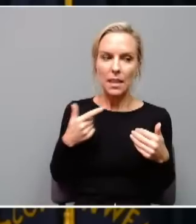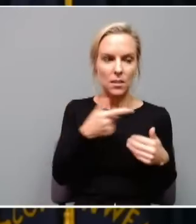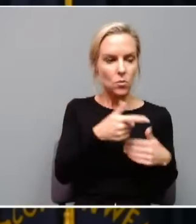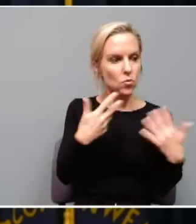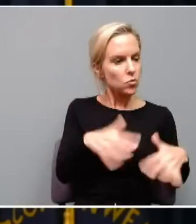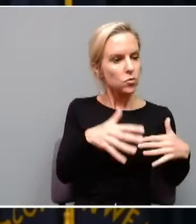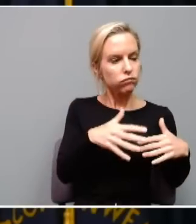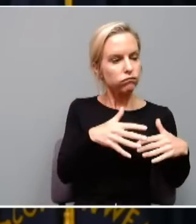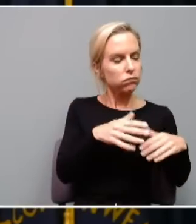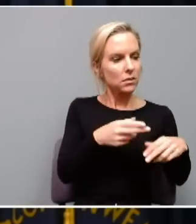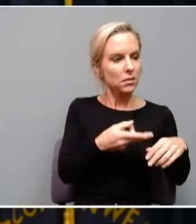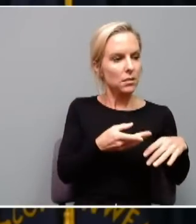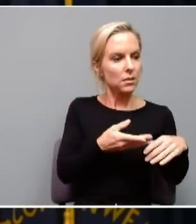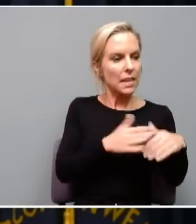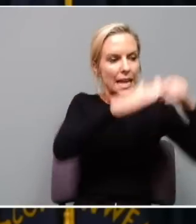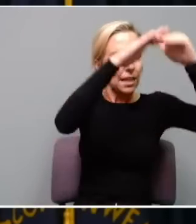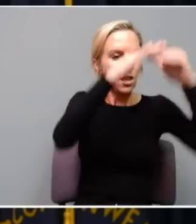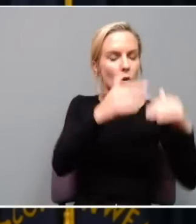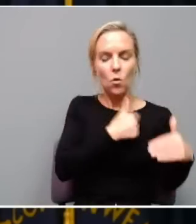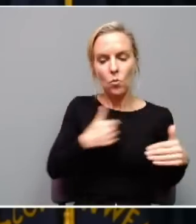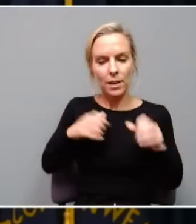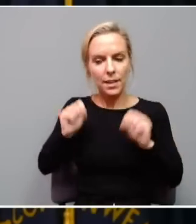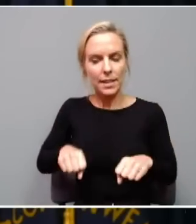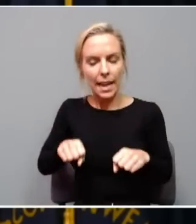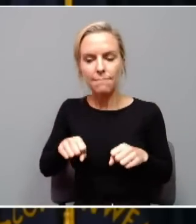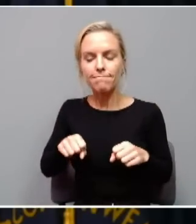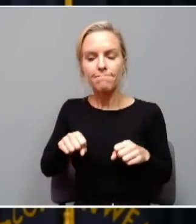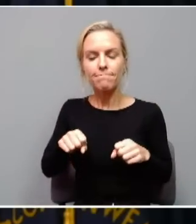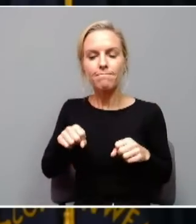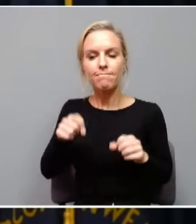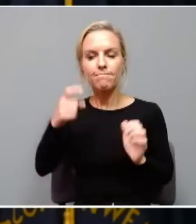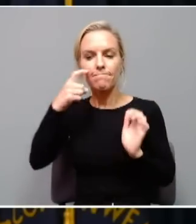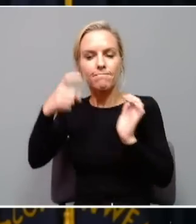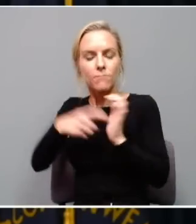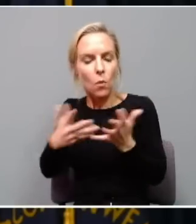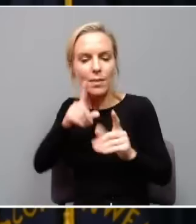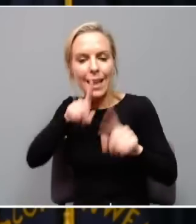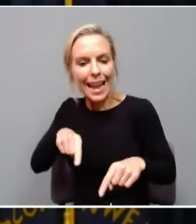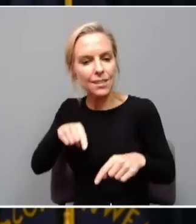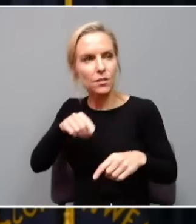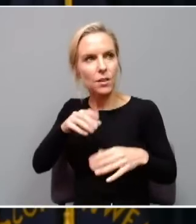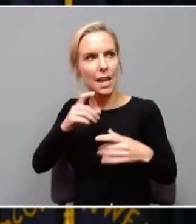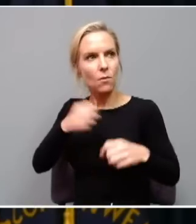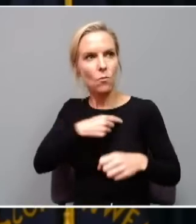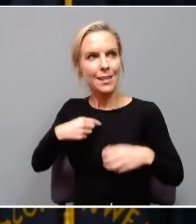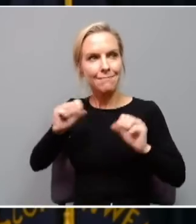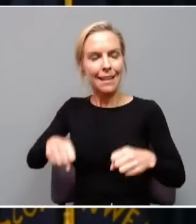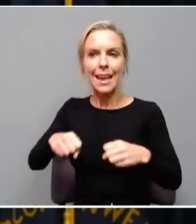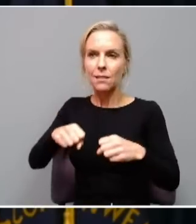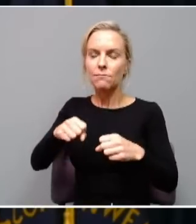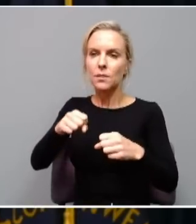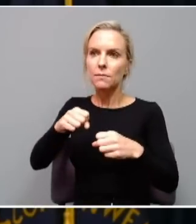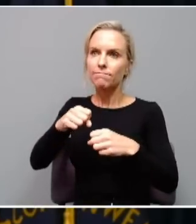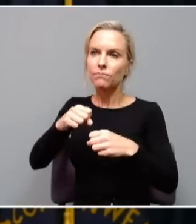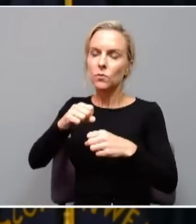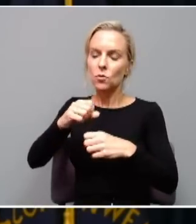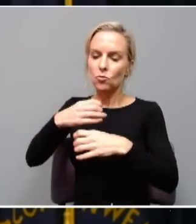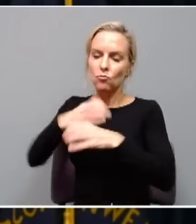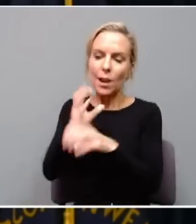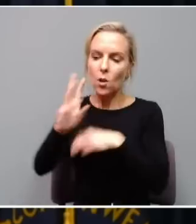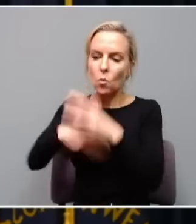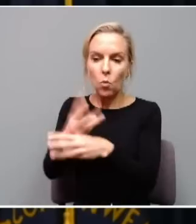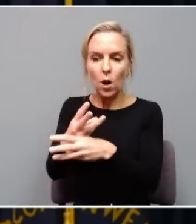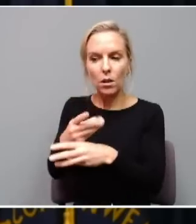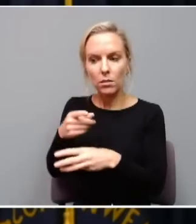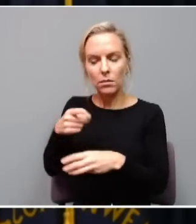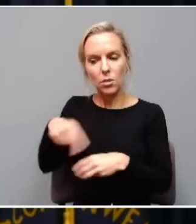find answers and ways to create the world that those kids deserved, and not the one that they're living